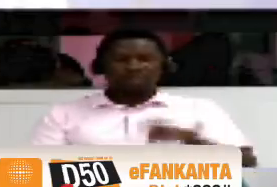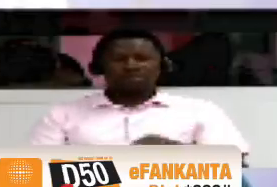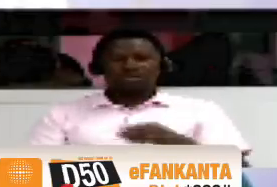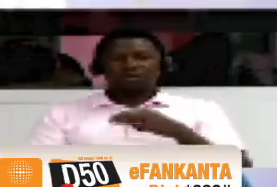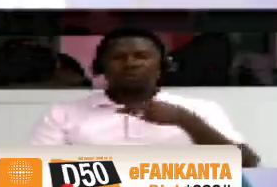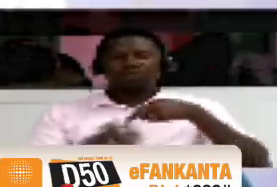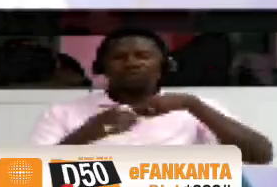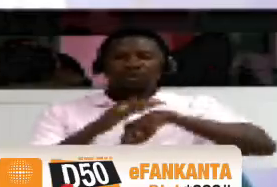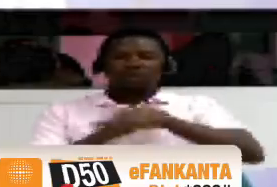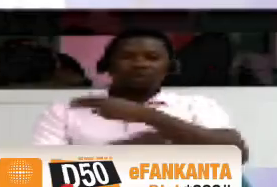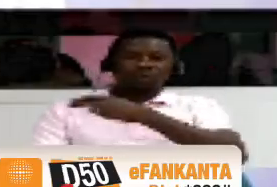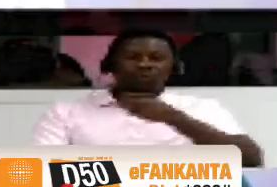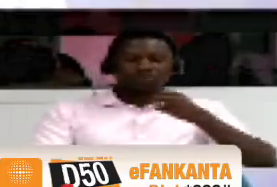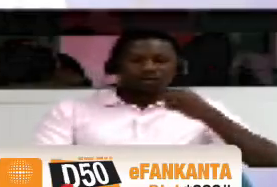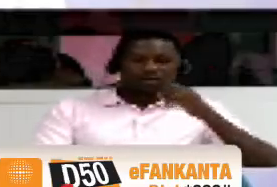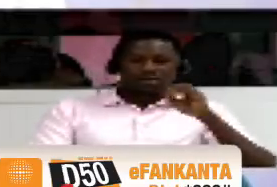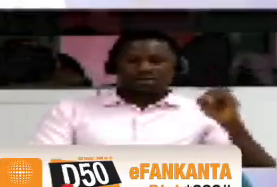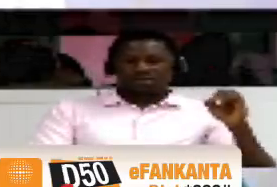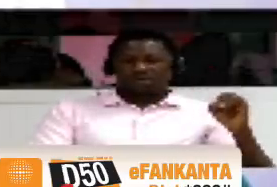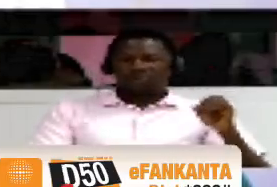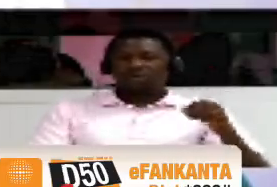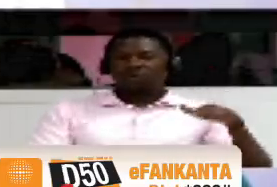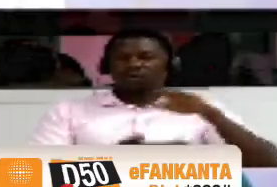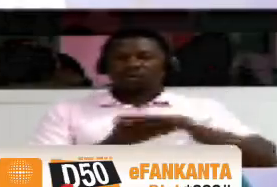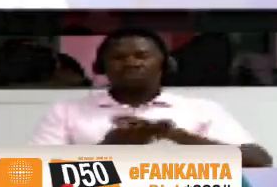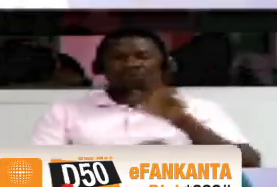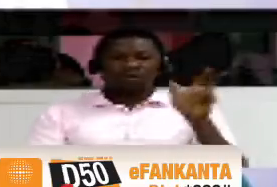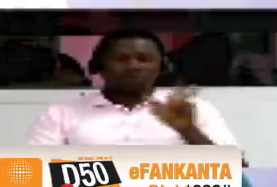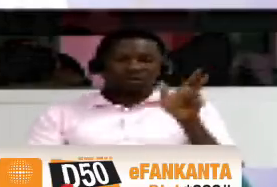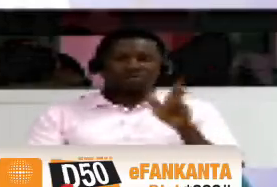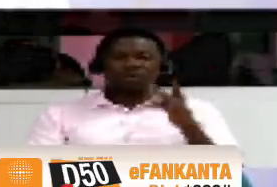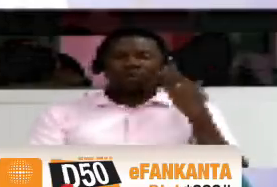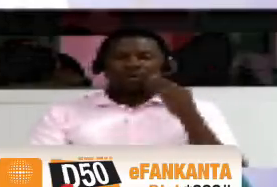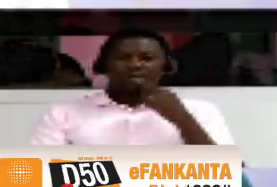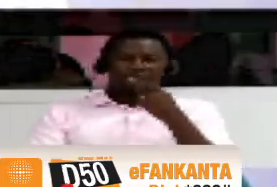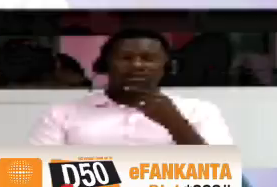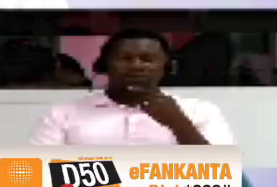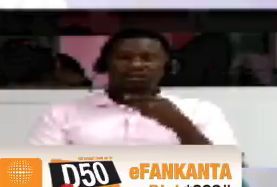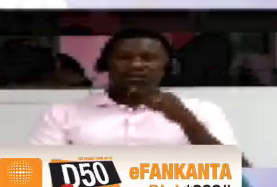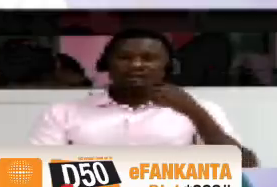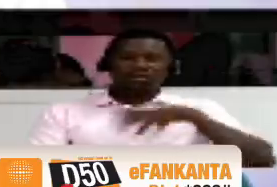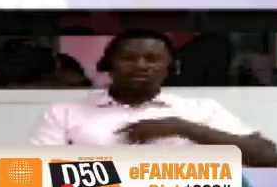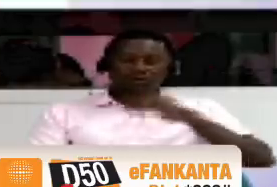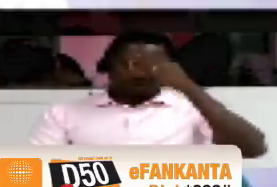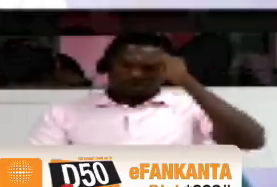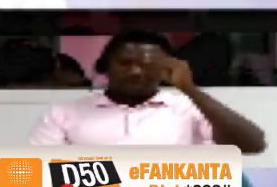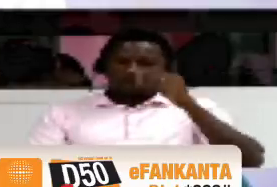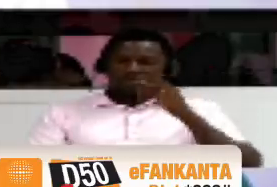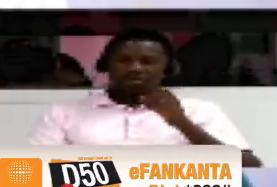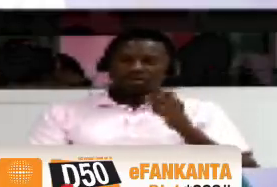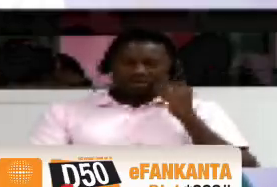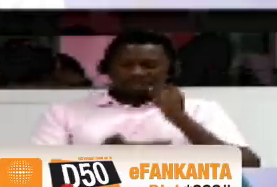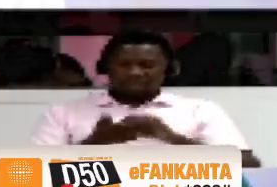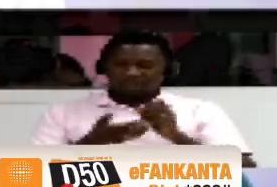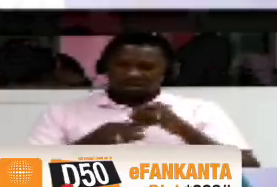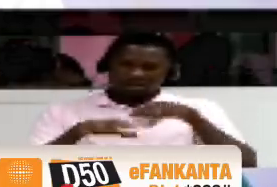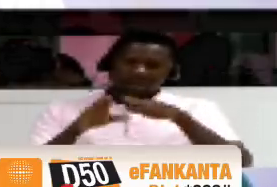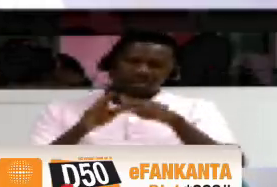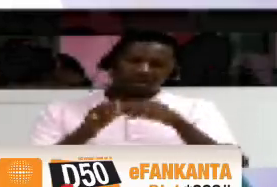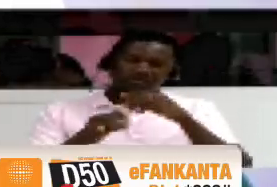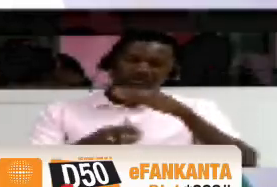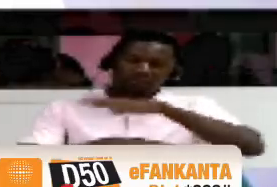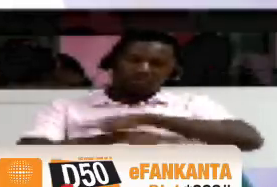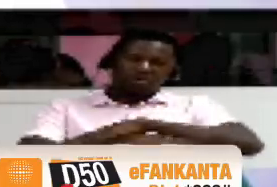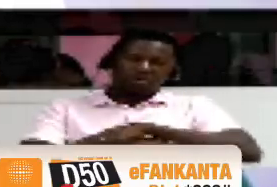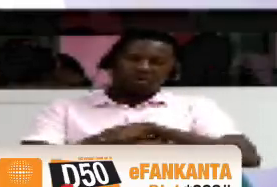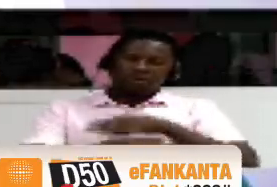2000, on a Wednesday, when Ibrahim was suspended. And he appeared before him at the market because he